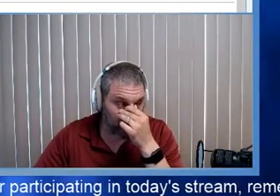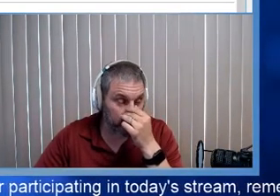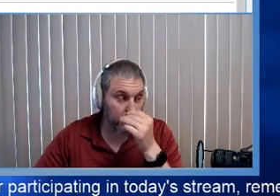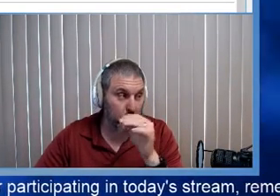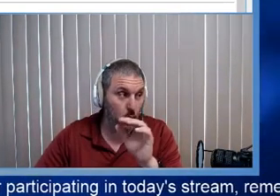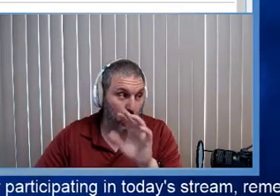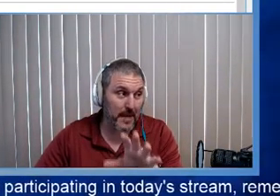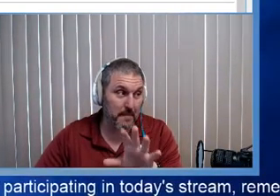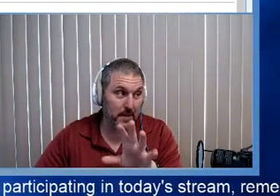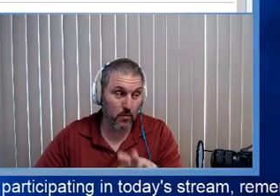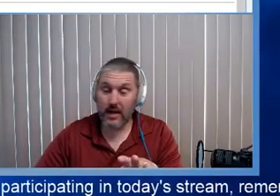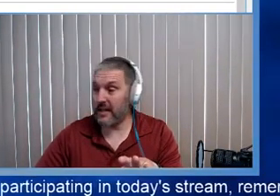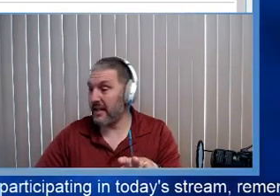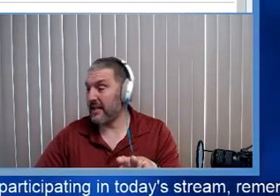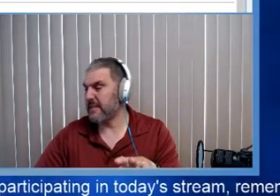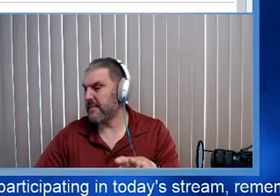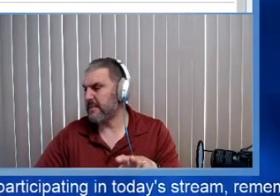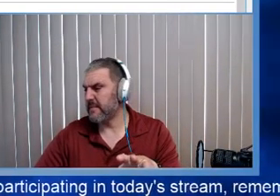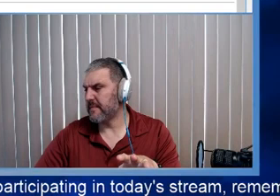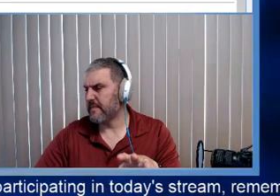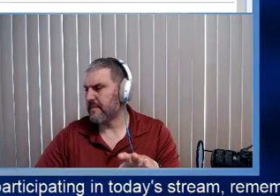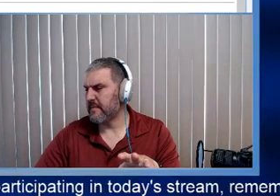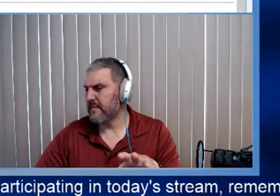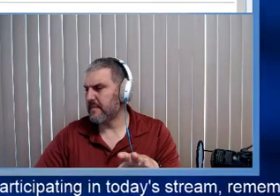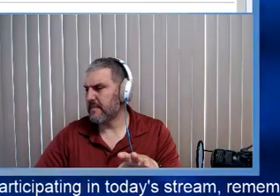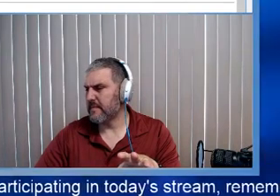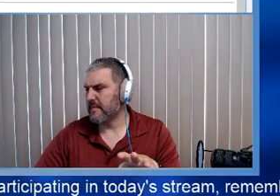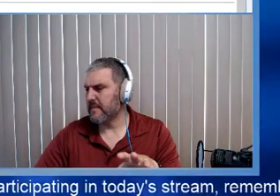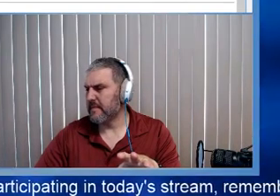don't want white men rioting.